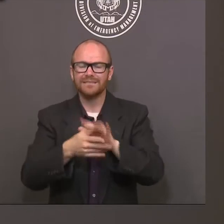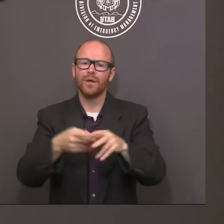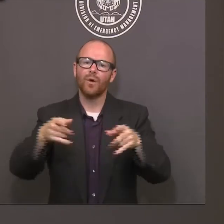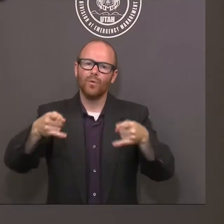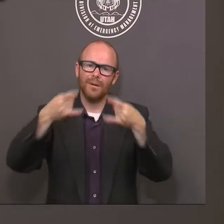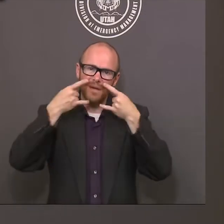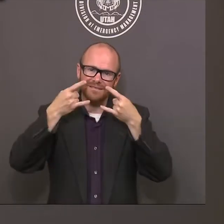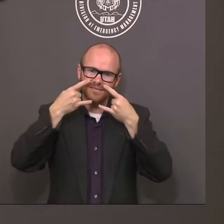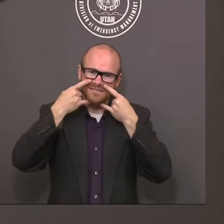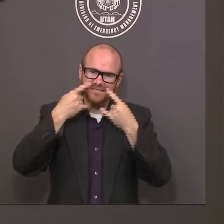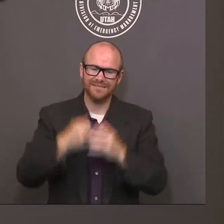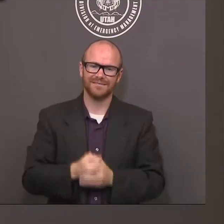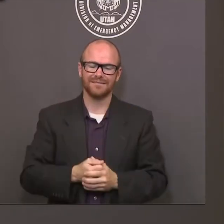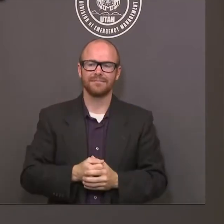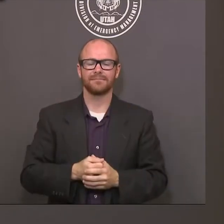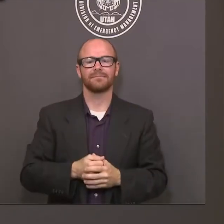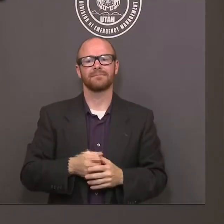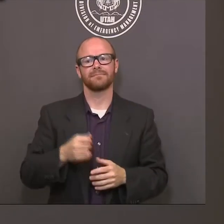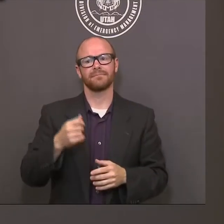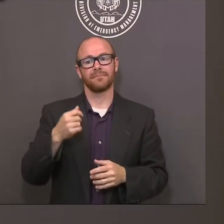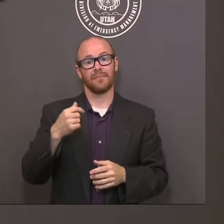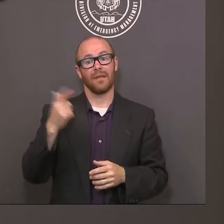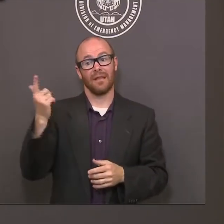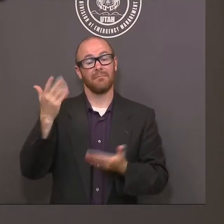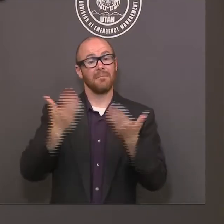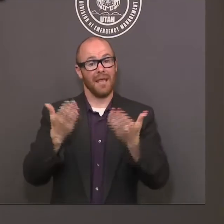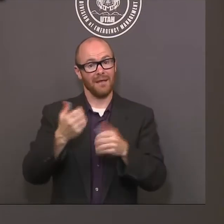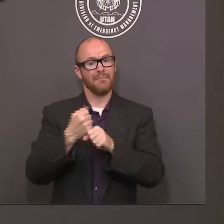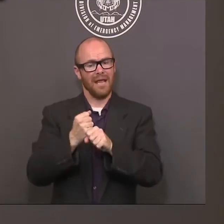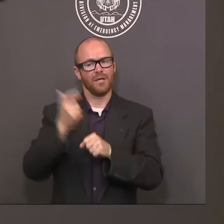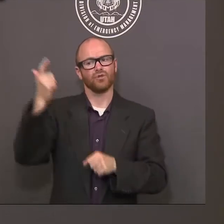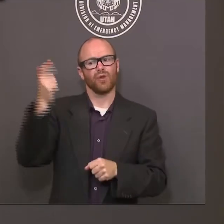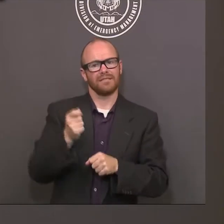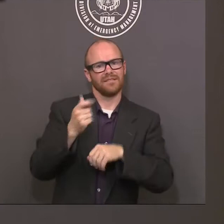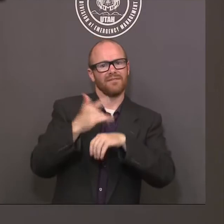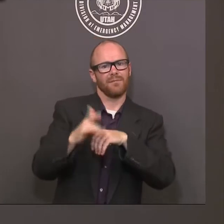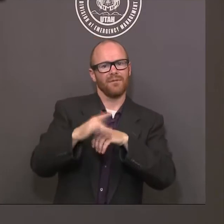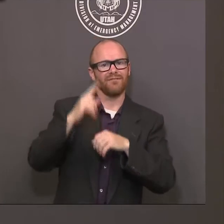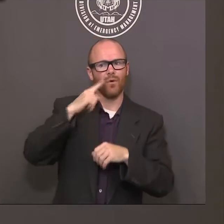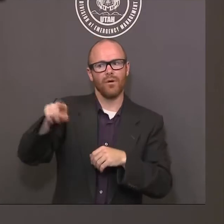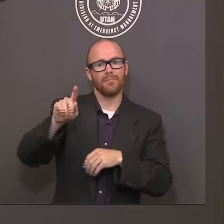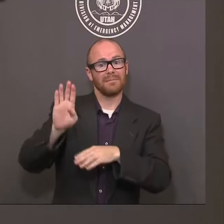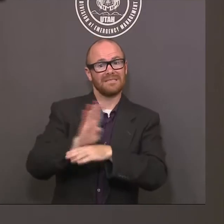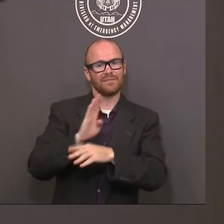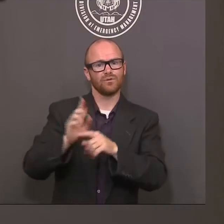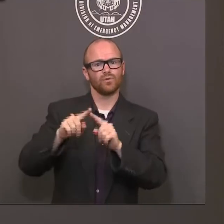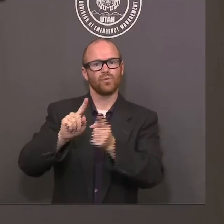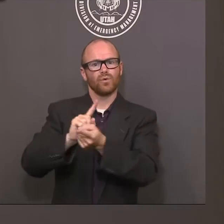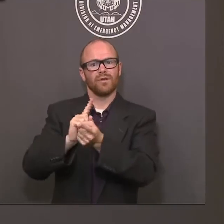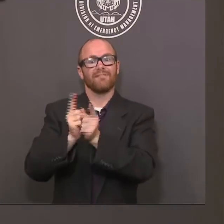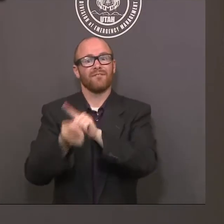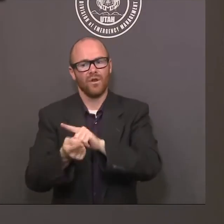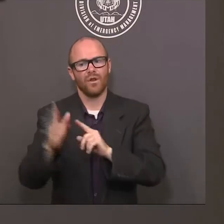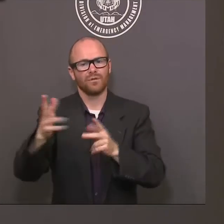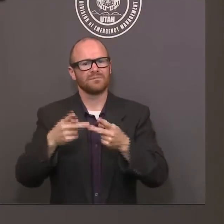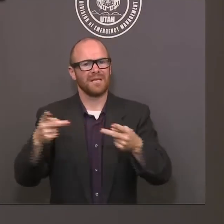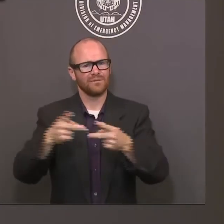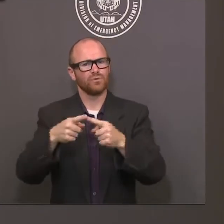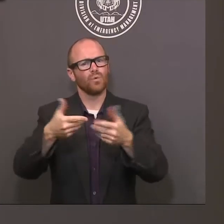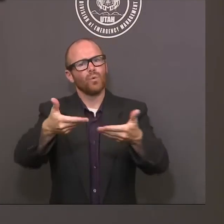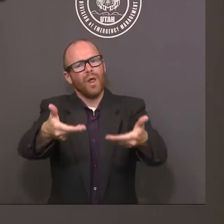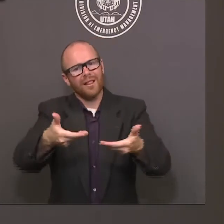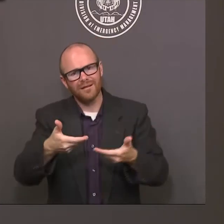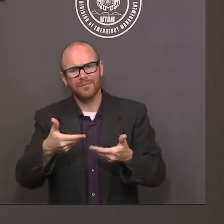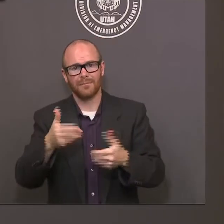this, and I believe they may, making grants available for businesses to convert their space to being safer for welcoming employees